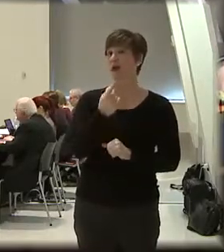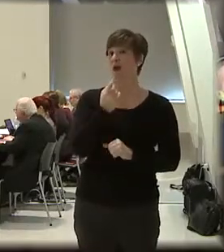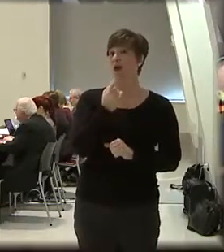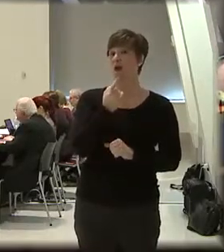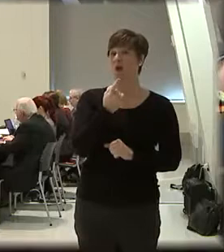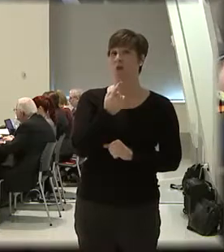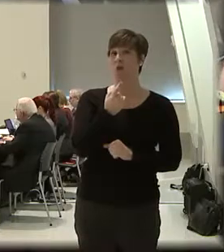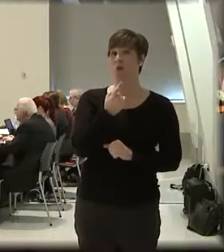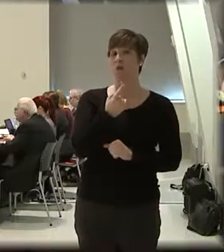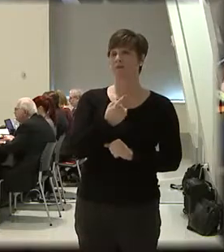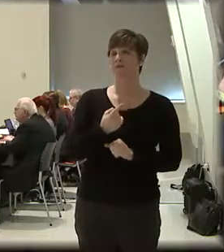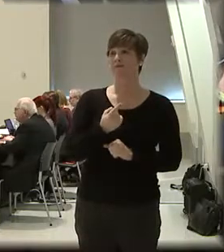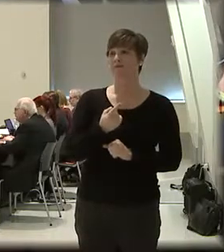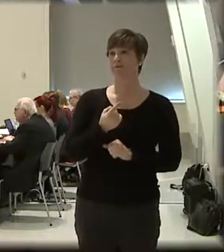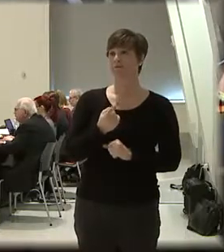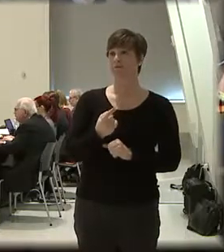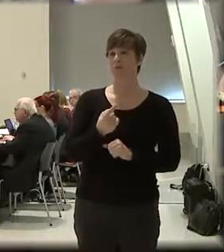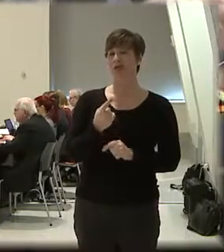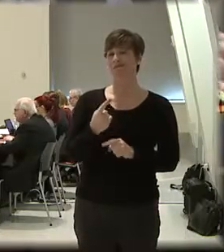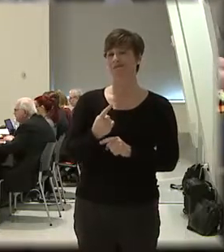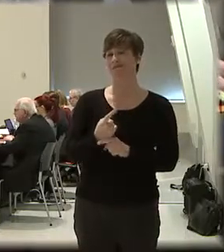the common